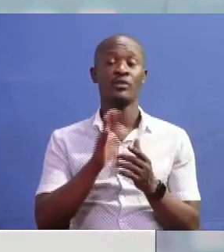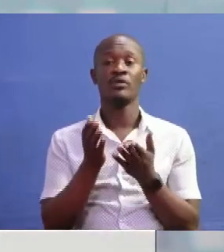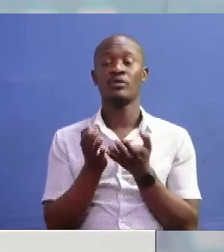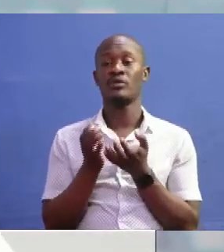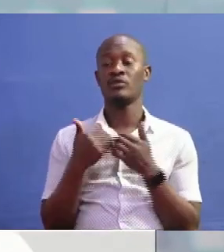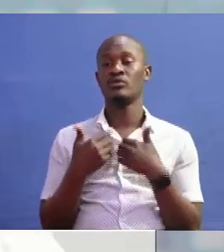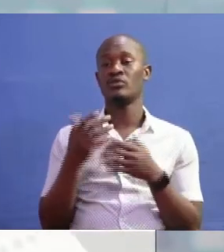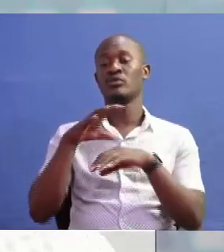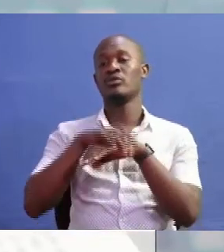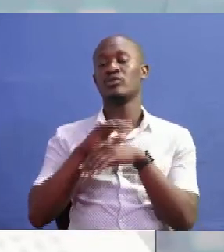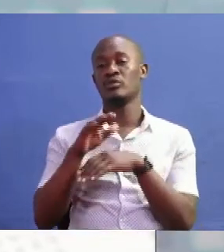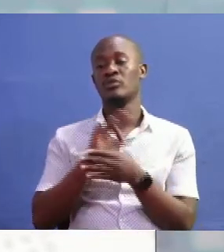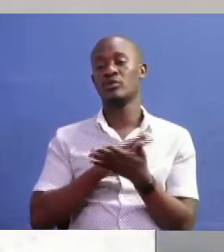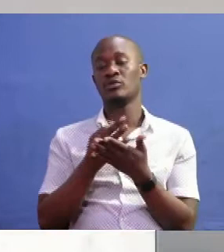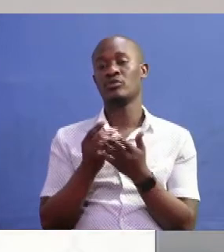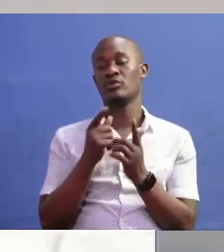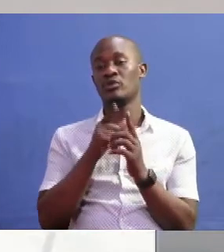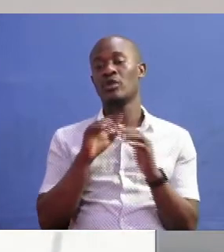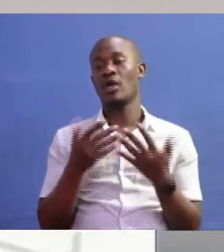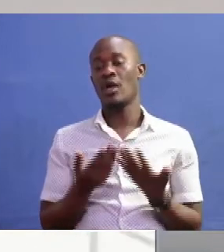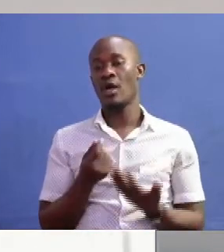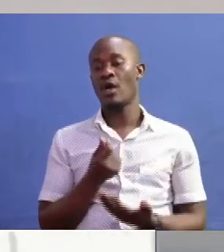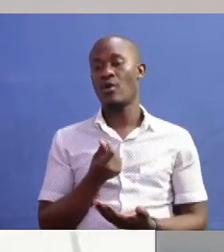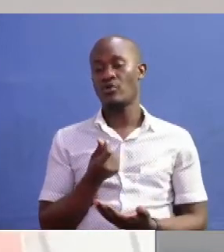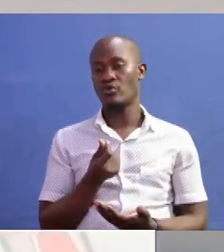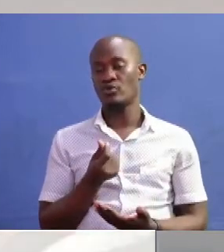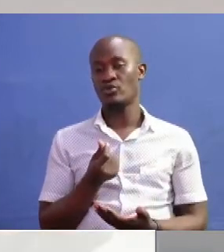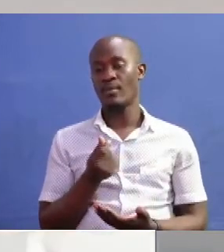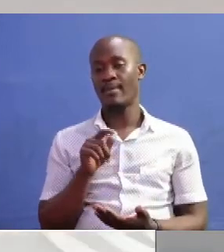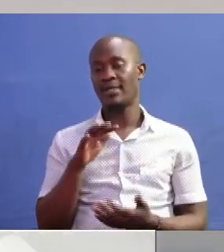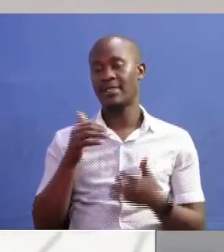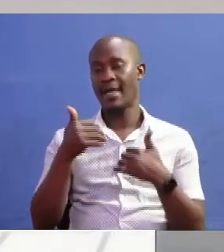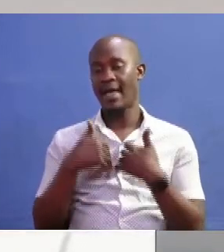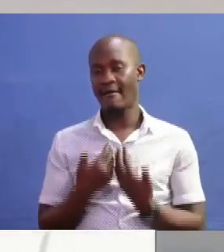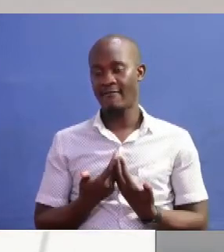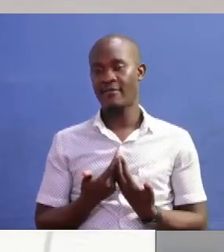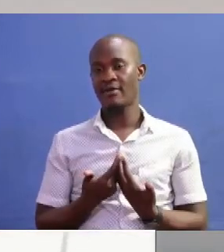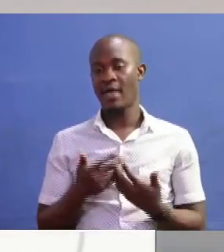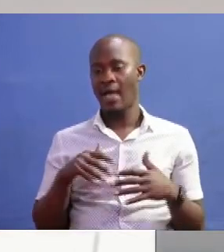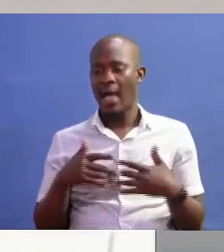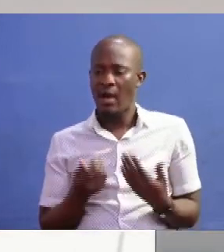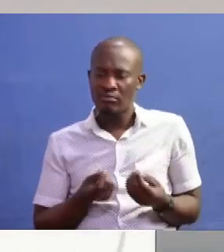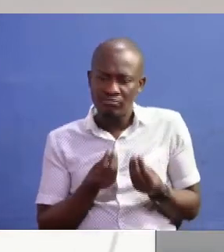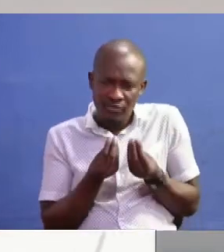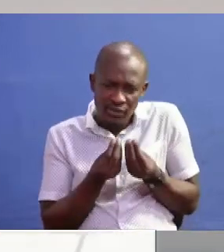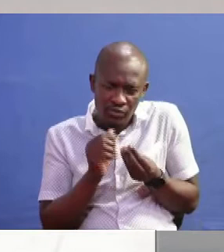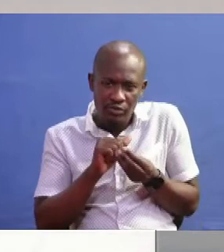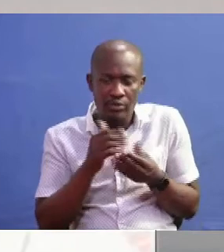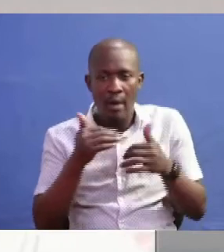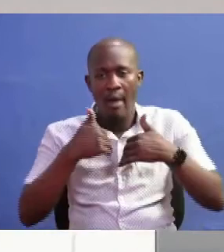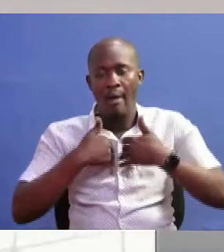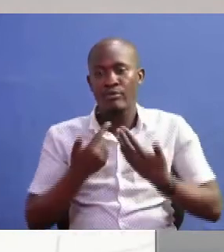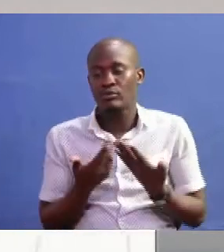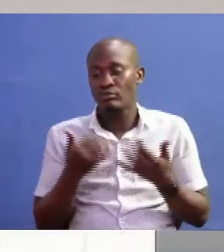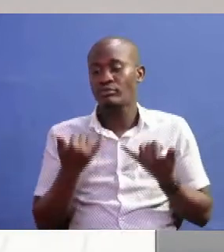achieve your financial goals. So how little should I have? I don't want to say how much. How little should I have to be able to